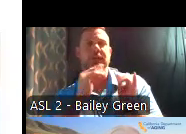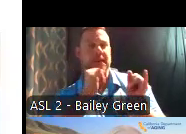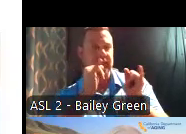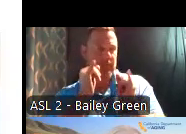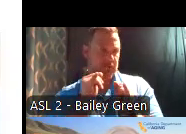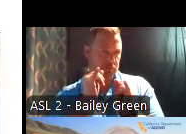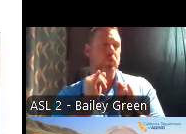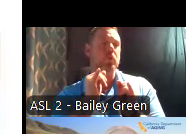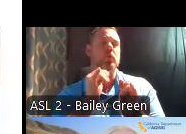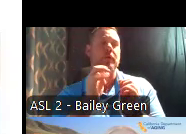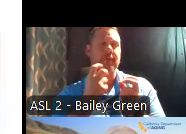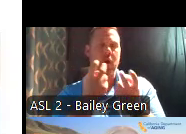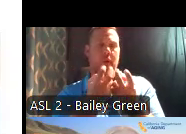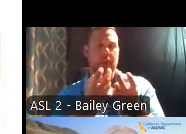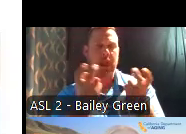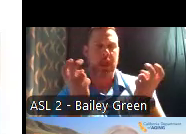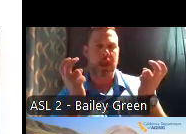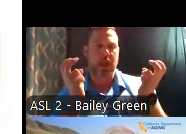together a panel of